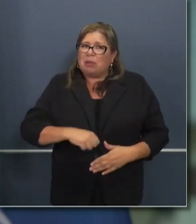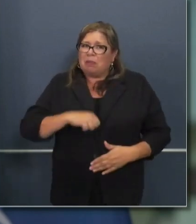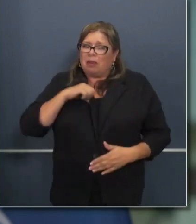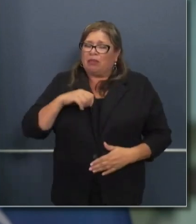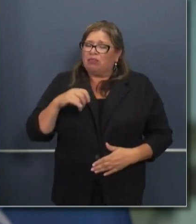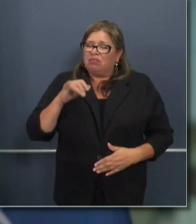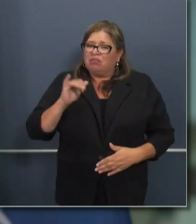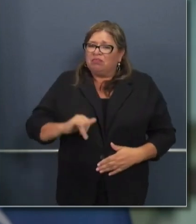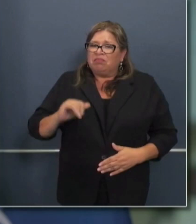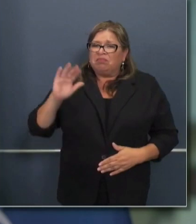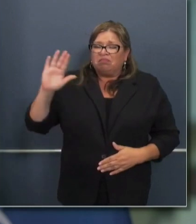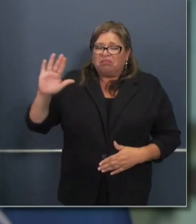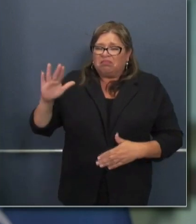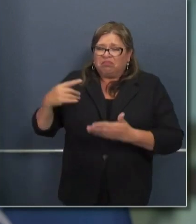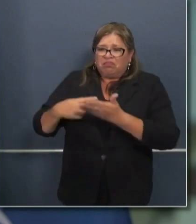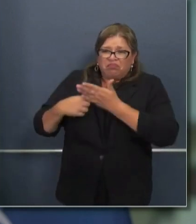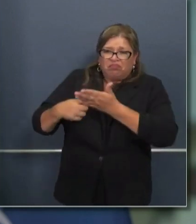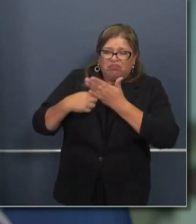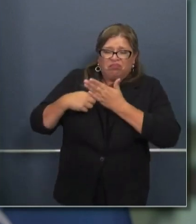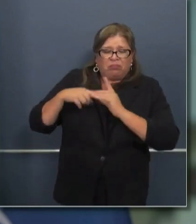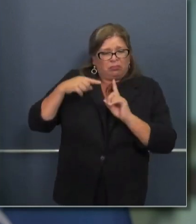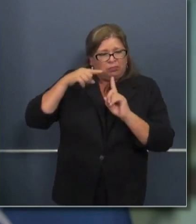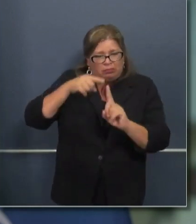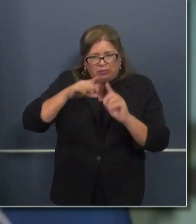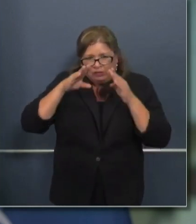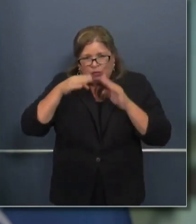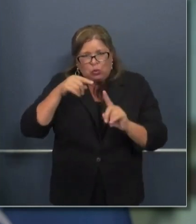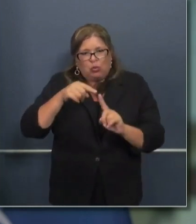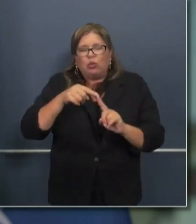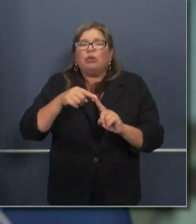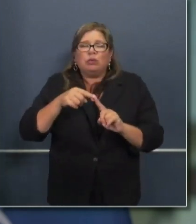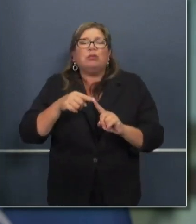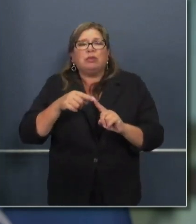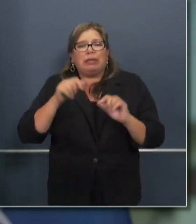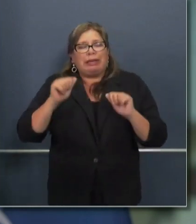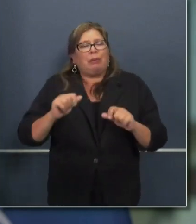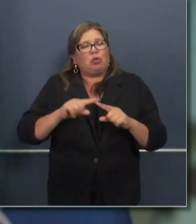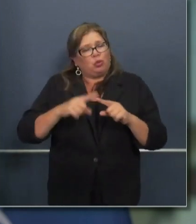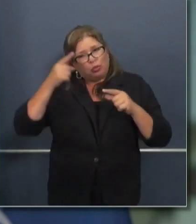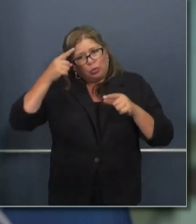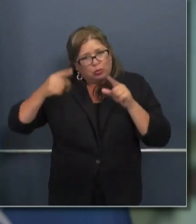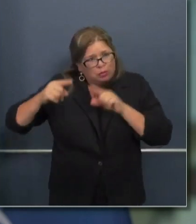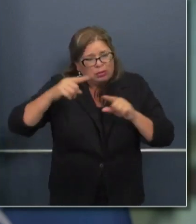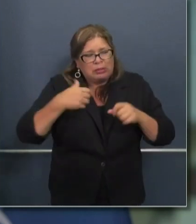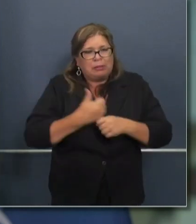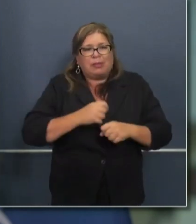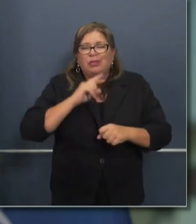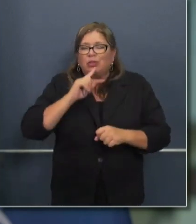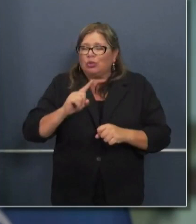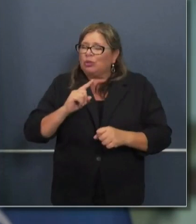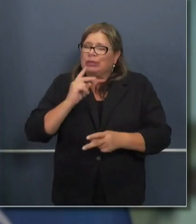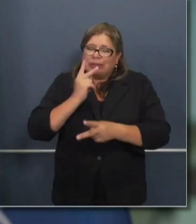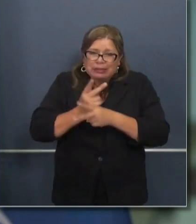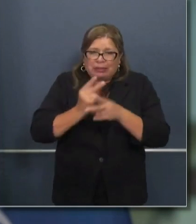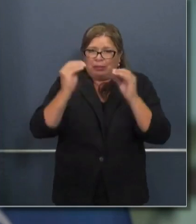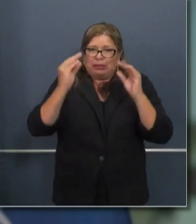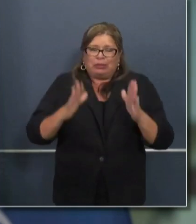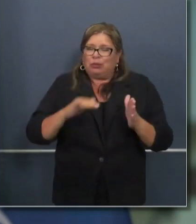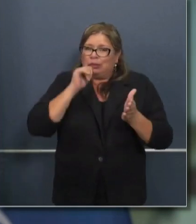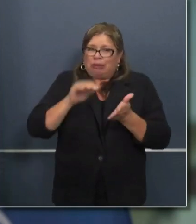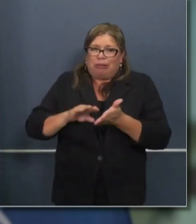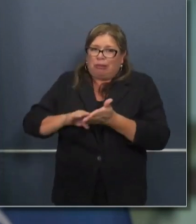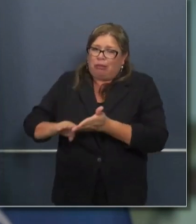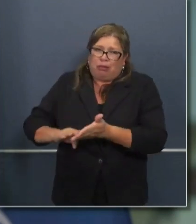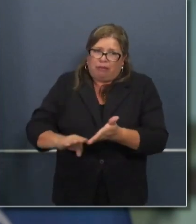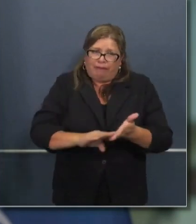want to speak for legislative leaders, but I'm sure they were very proud that we were able to all accommodate our collective needs and